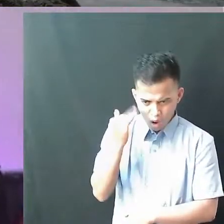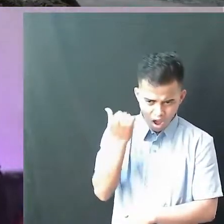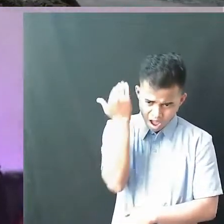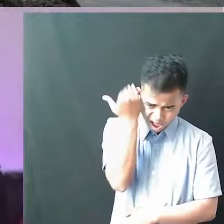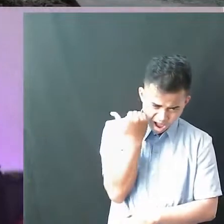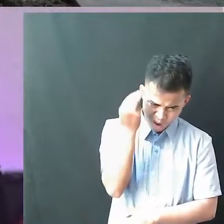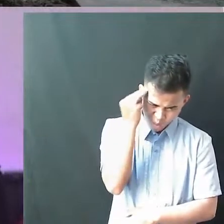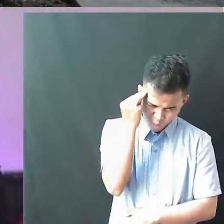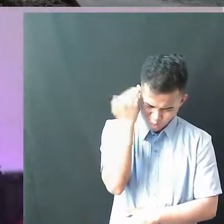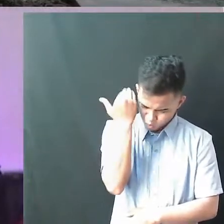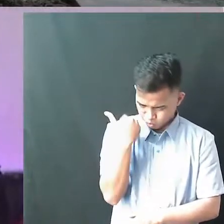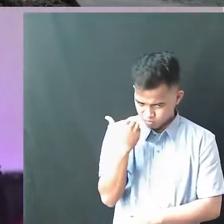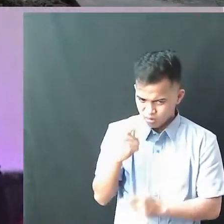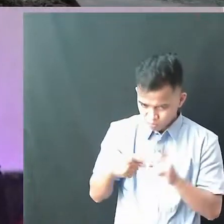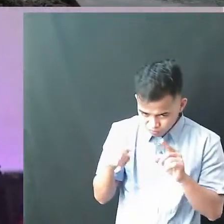nagatamay o kini